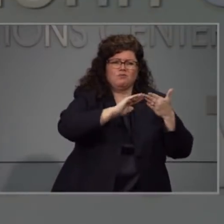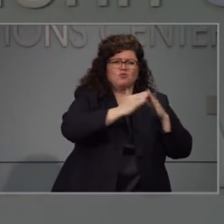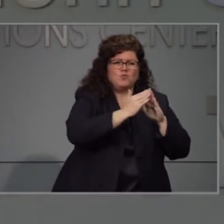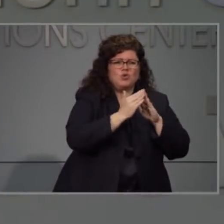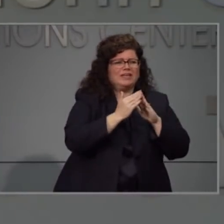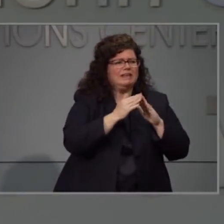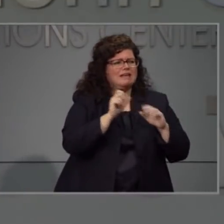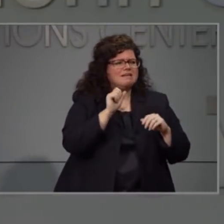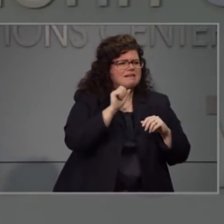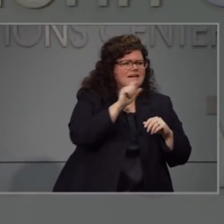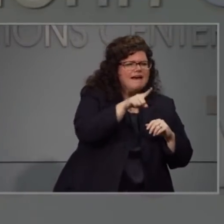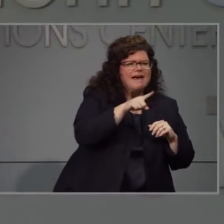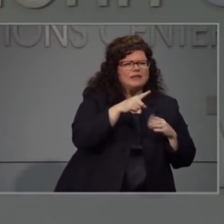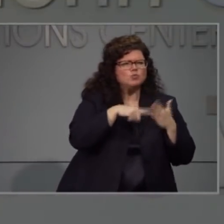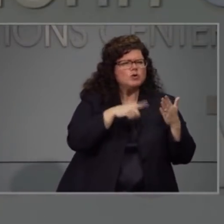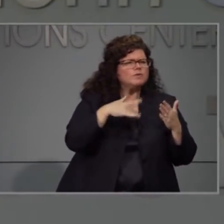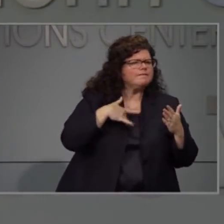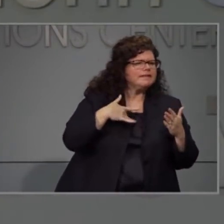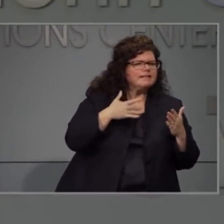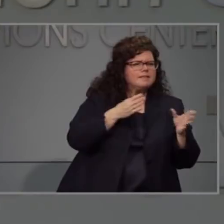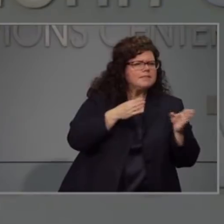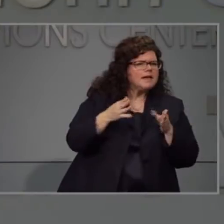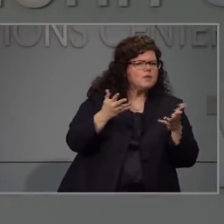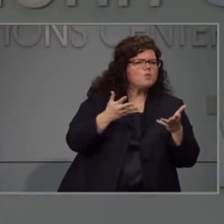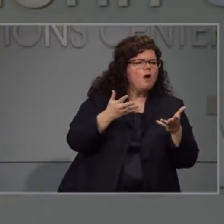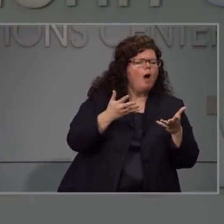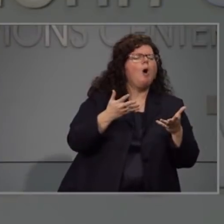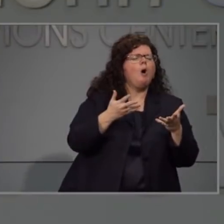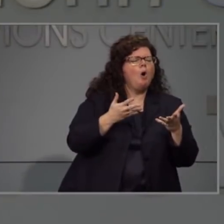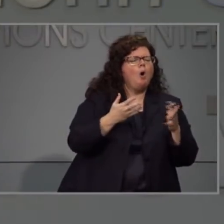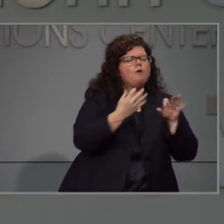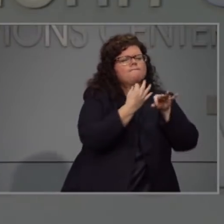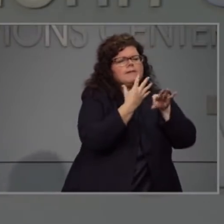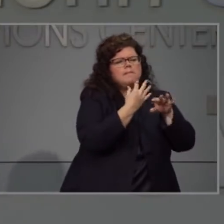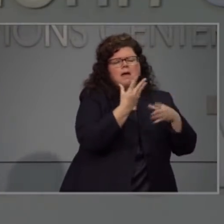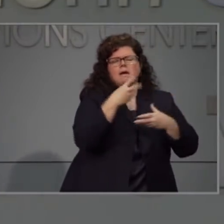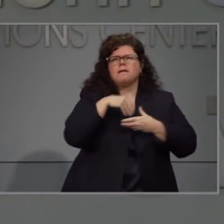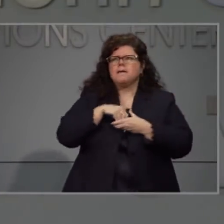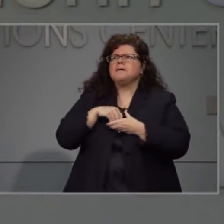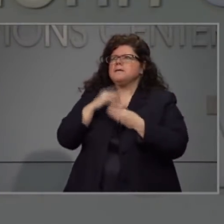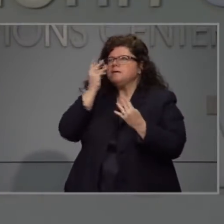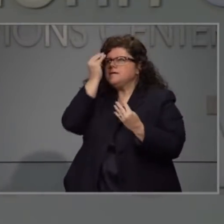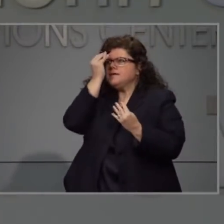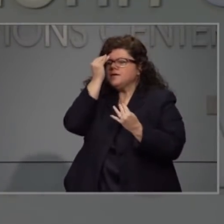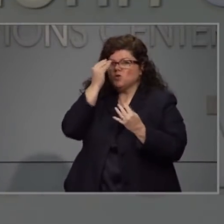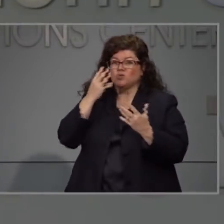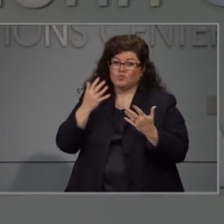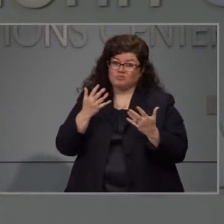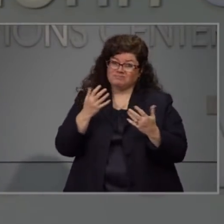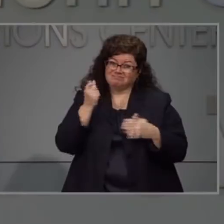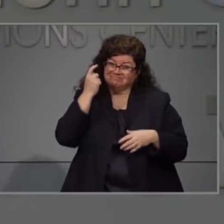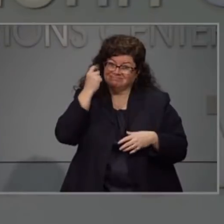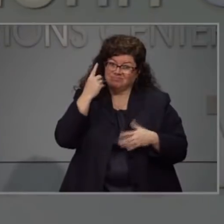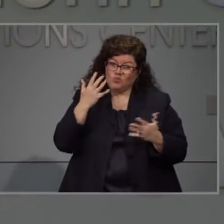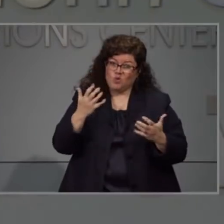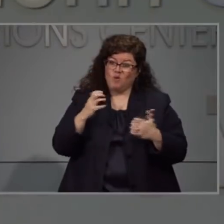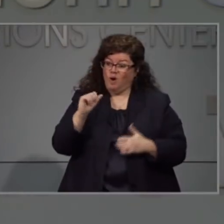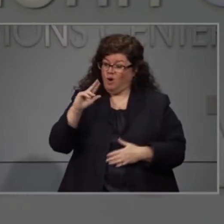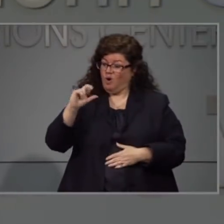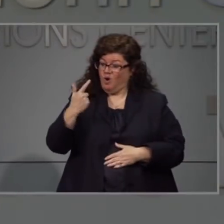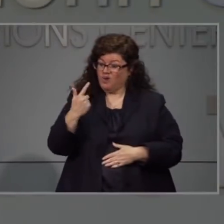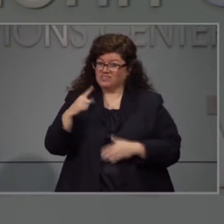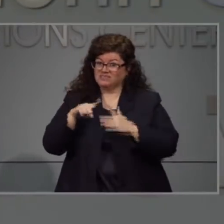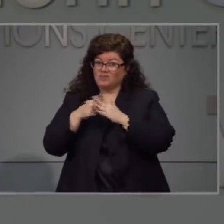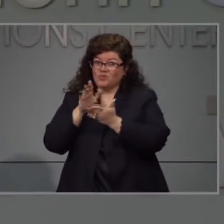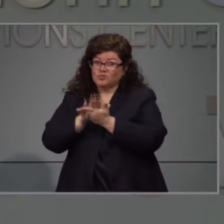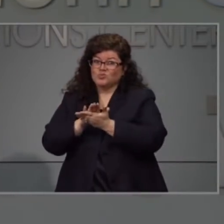figure out a plan. For example, we want very much to be able to start school in August.